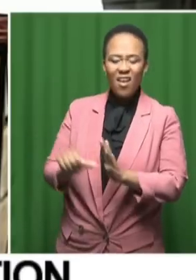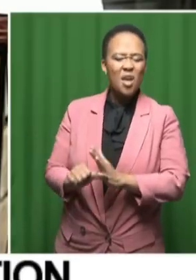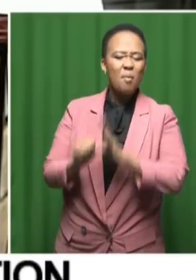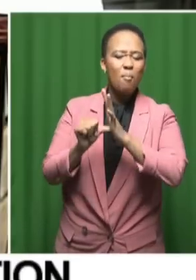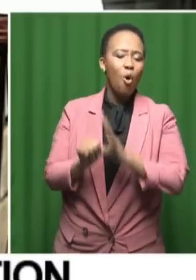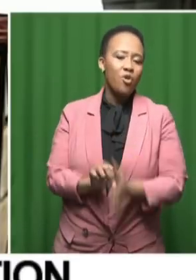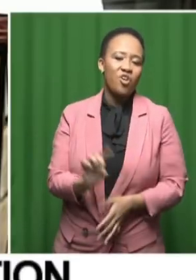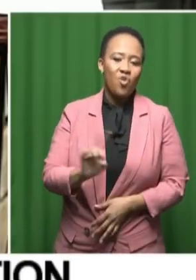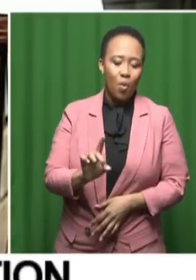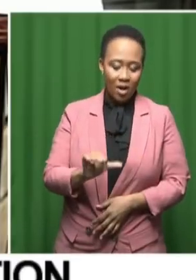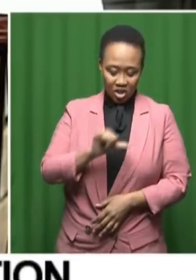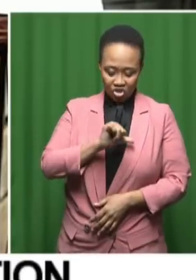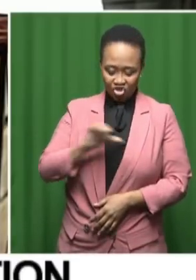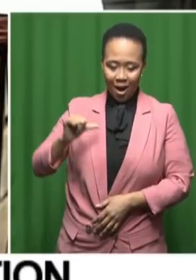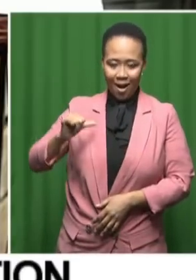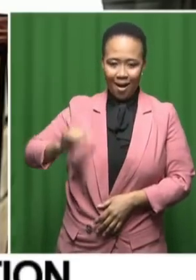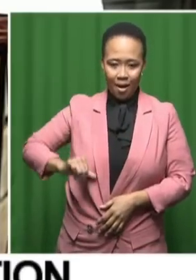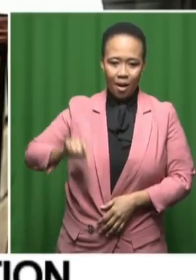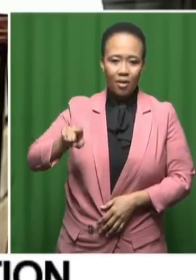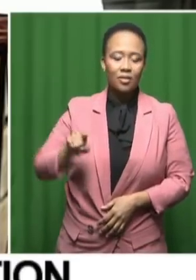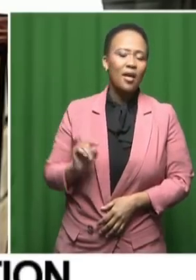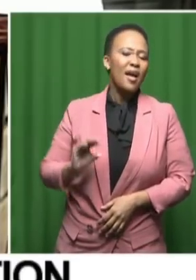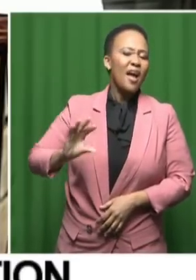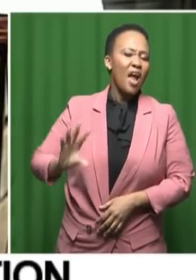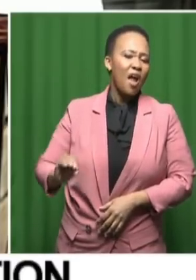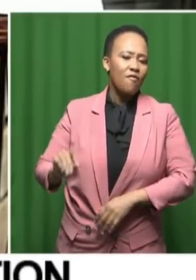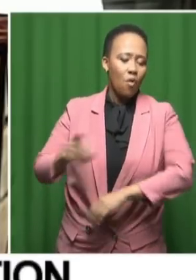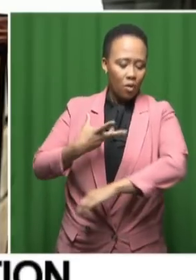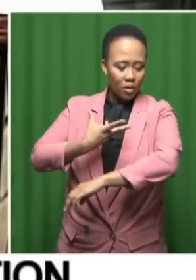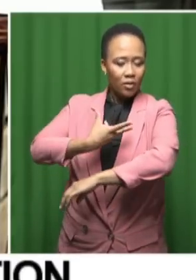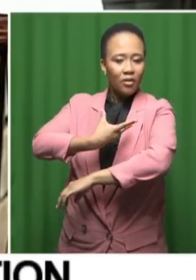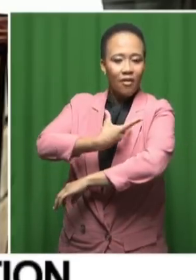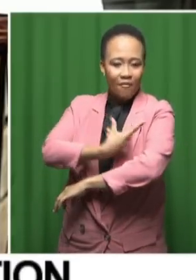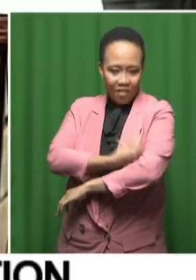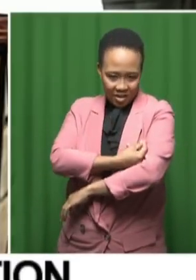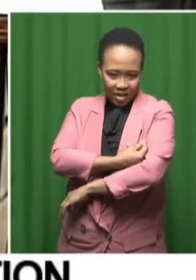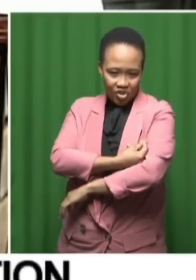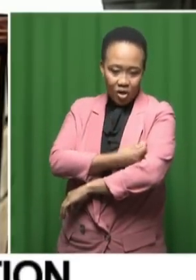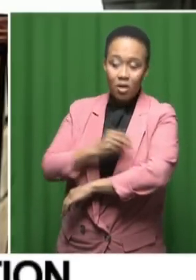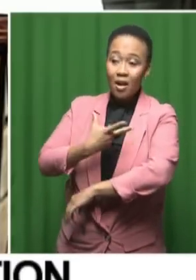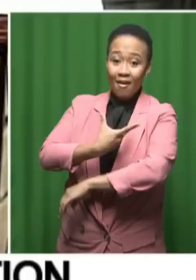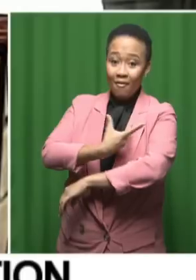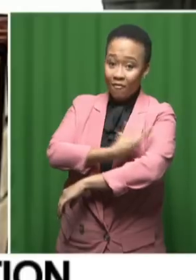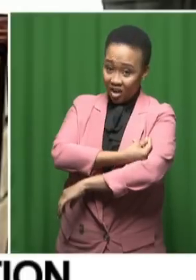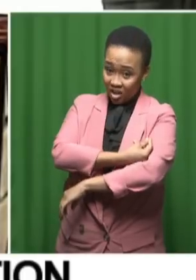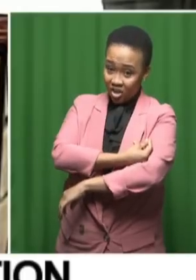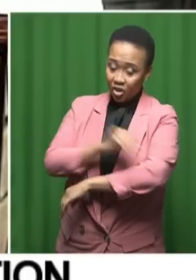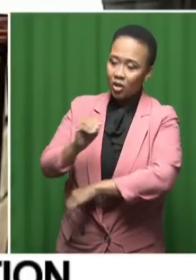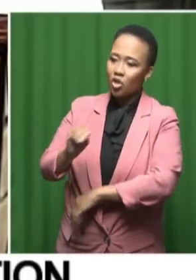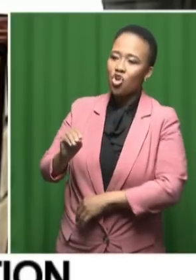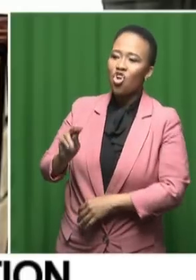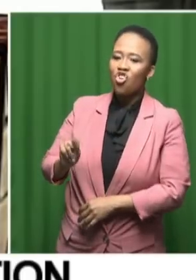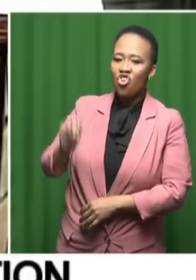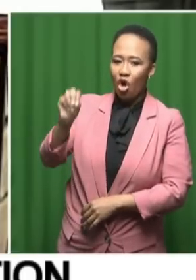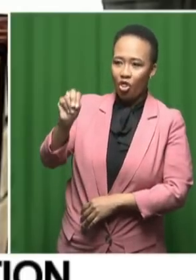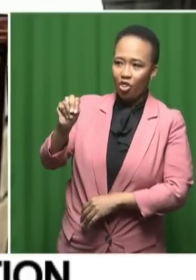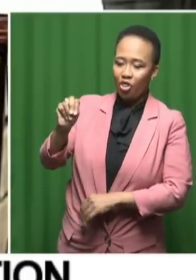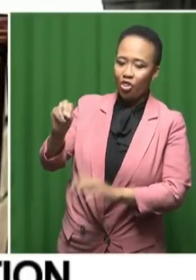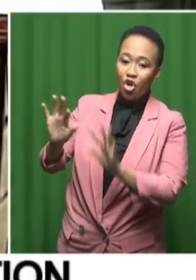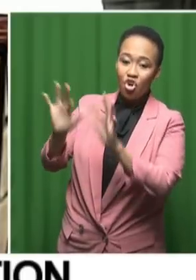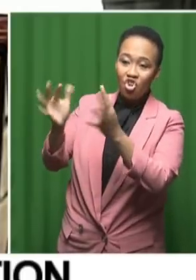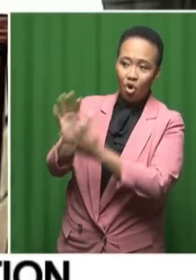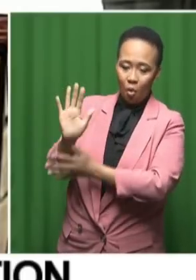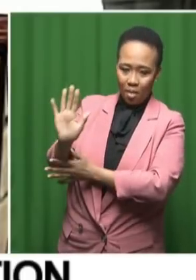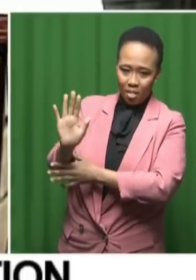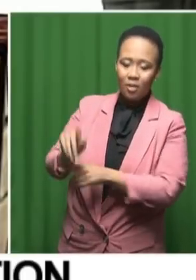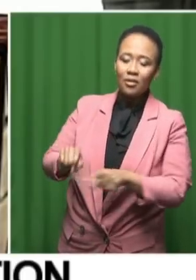the Chinese rates of vaccinations are far lower than the rates of vaccination we saw in the global north, in other countries, in Western world, in